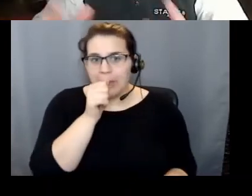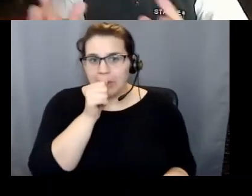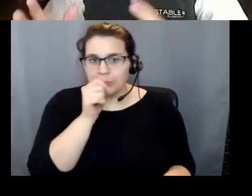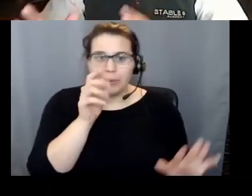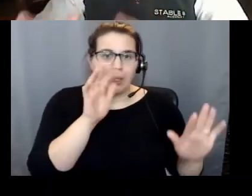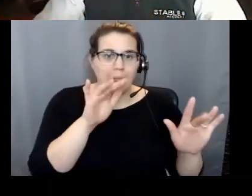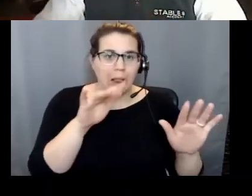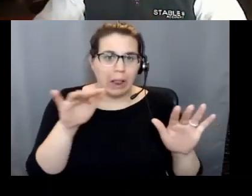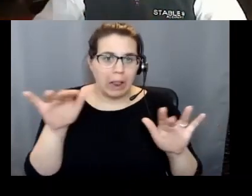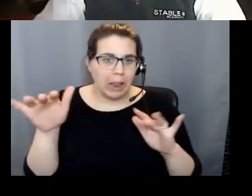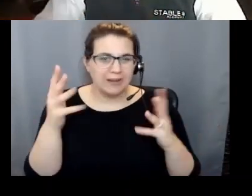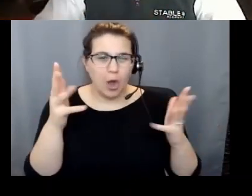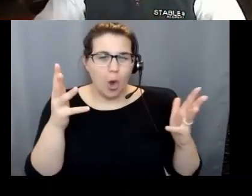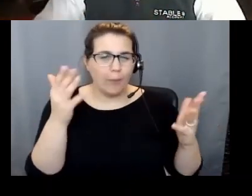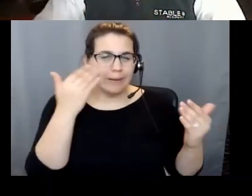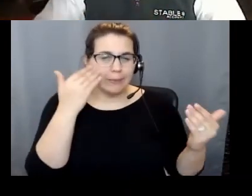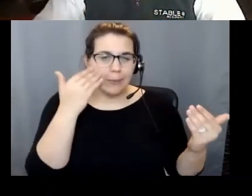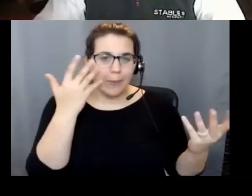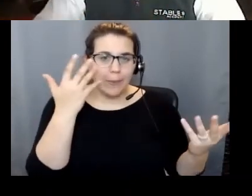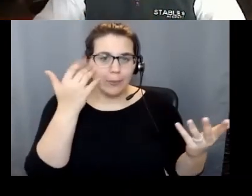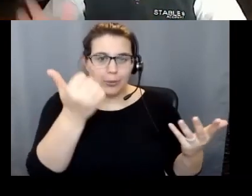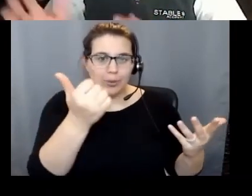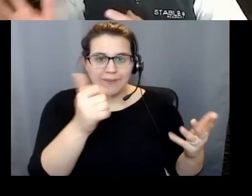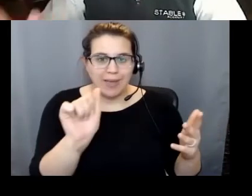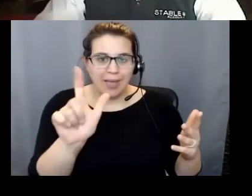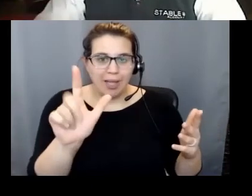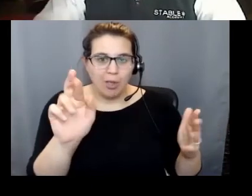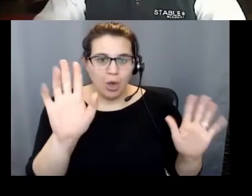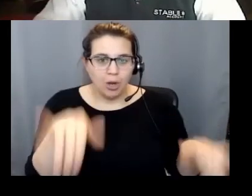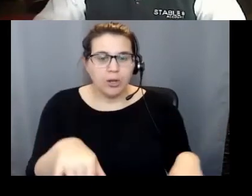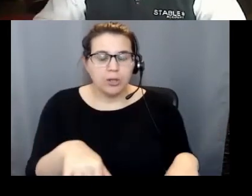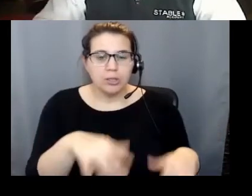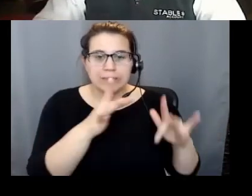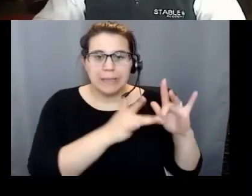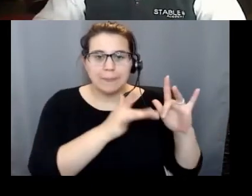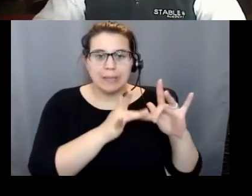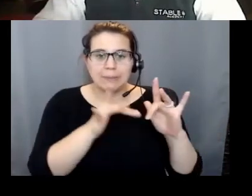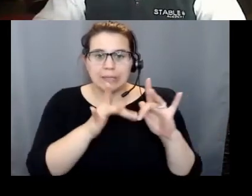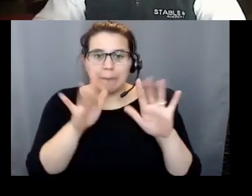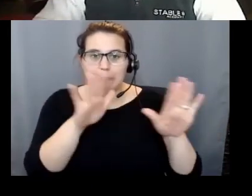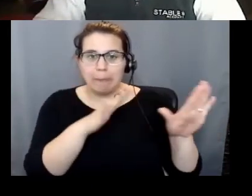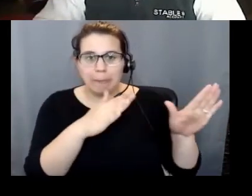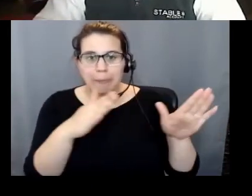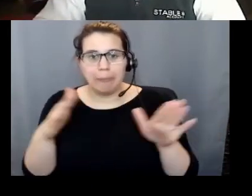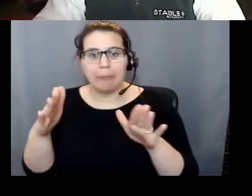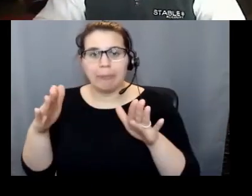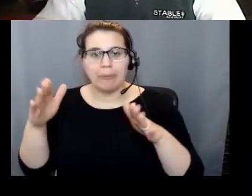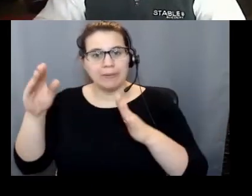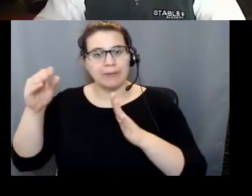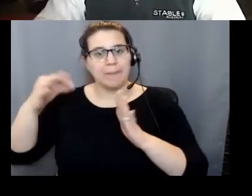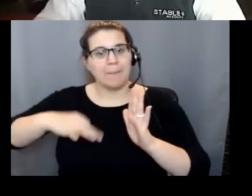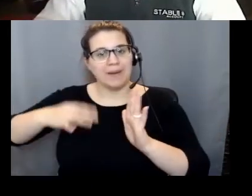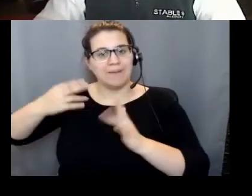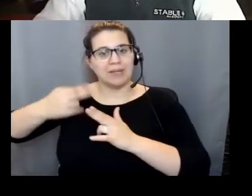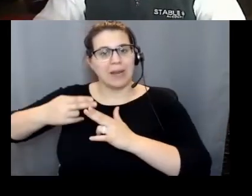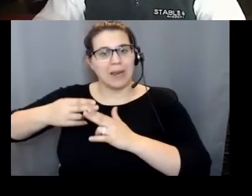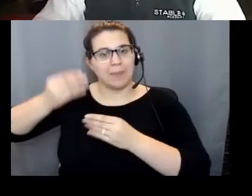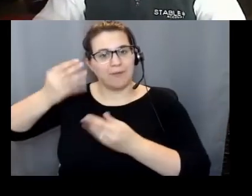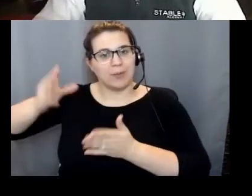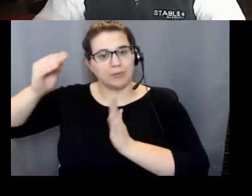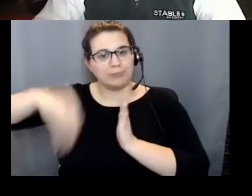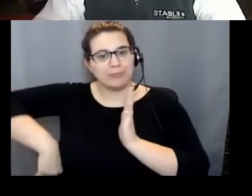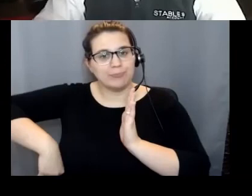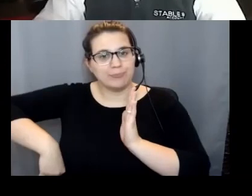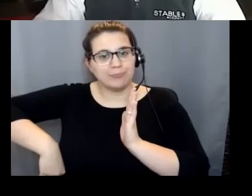other screens. It already knows that you're the authorized legal representative, so you skip by that screen. So you just simply fill in the beneficiary's information,